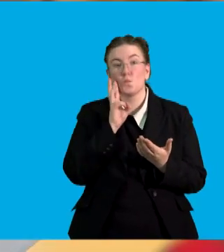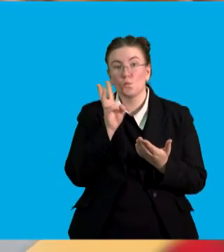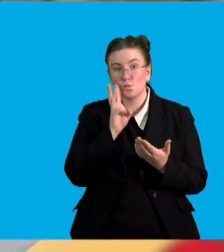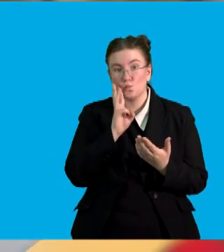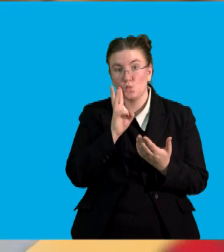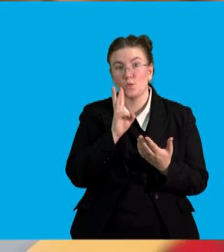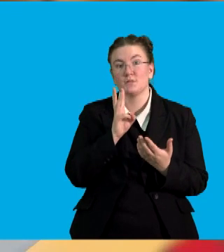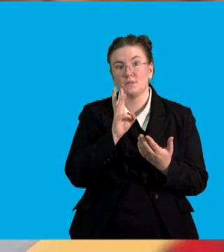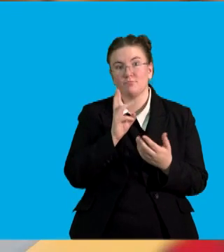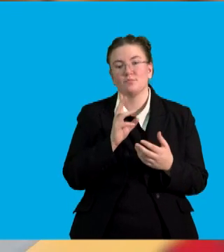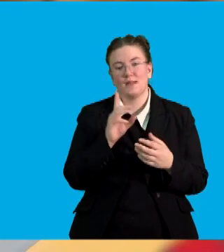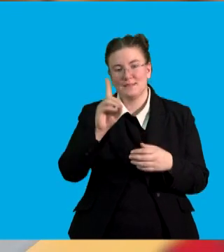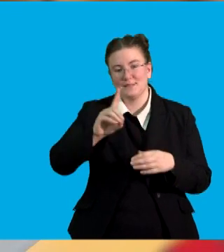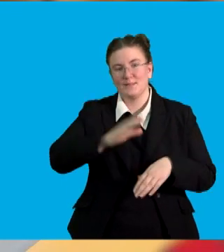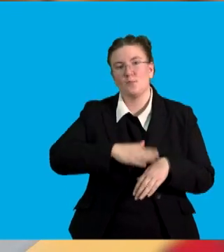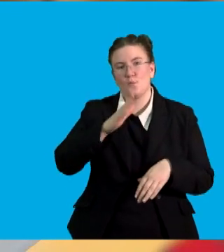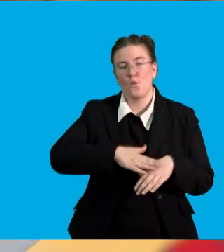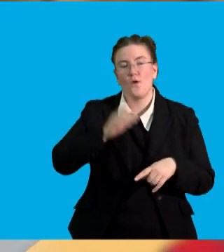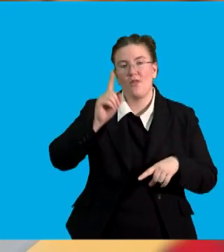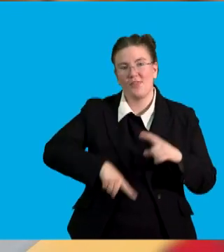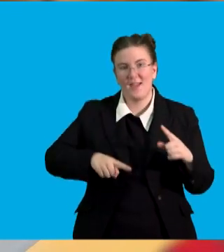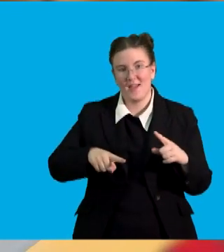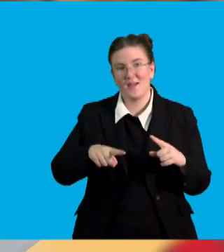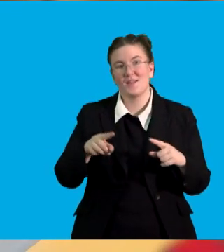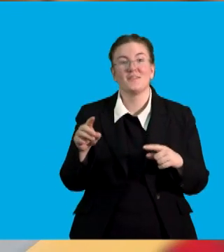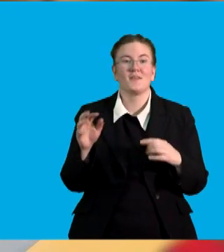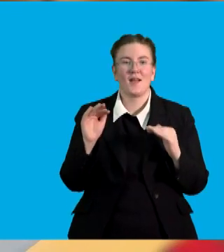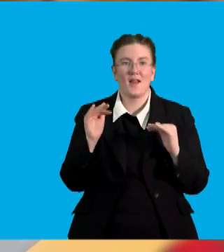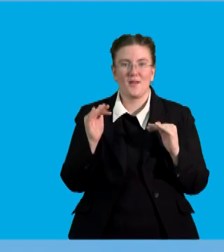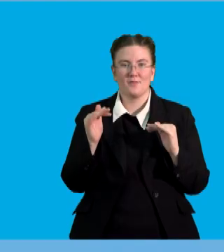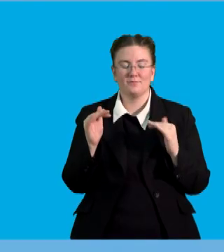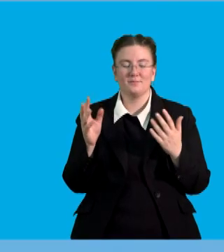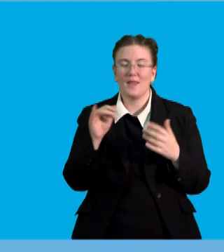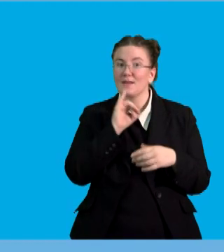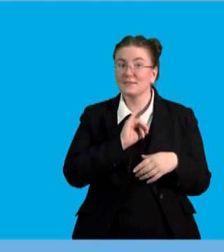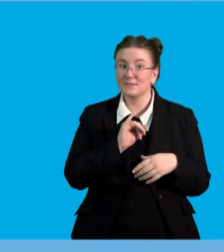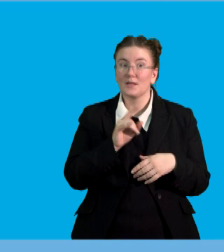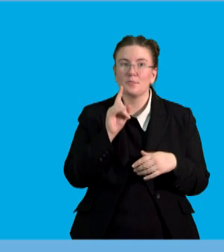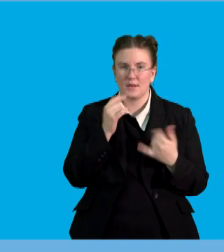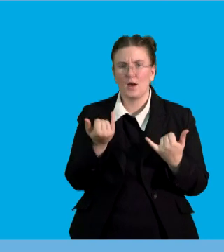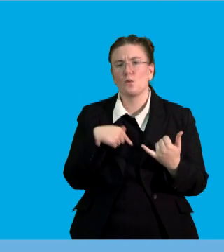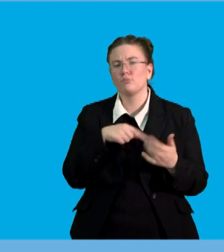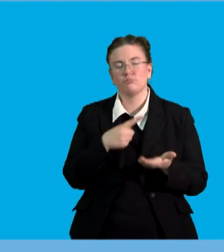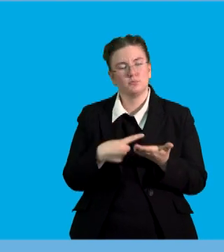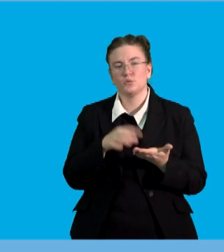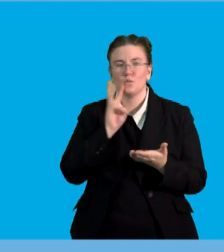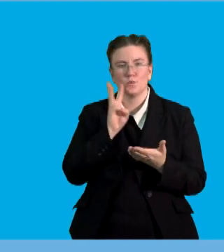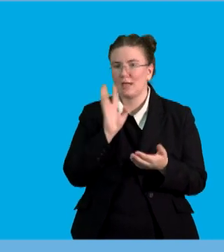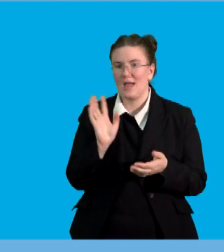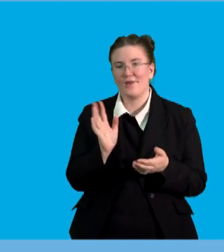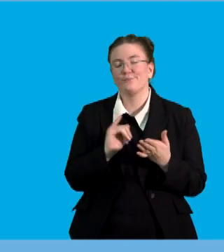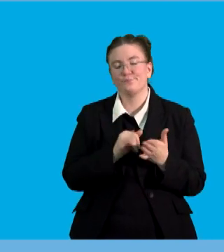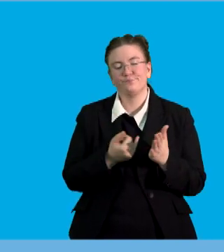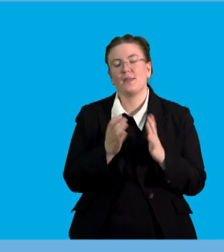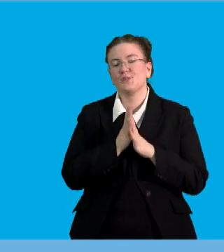than the ice or the solid part of the water. So in this case, we're not talking about water, we're just talking about solids, liquids, and